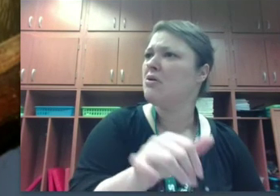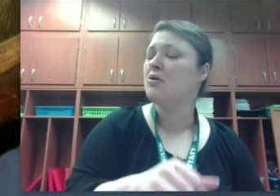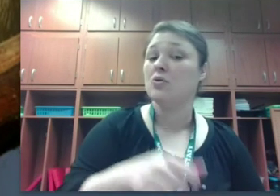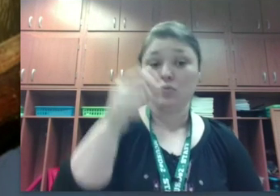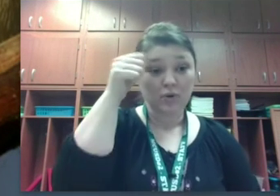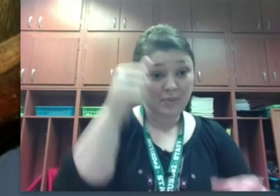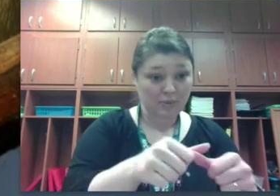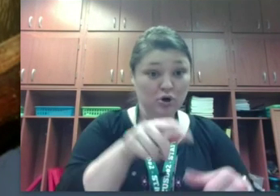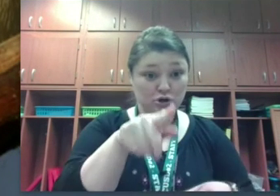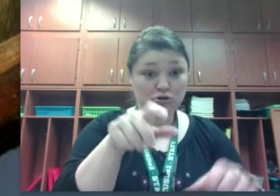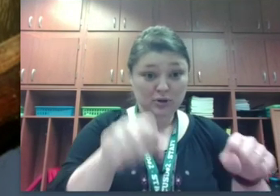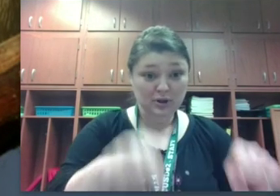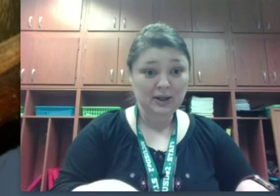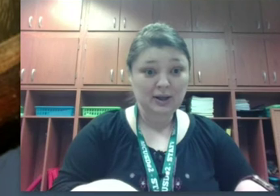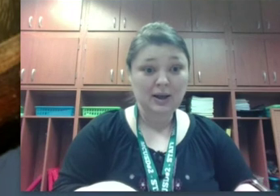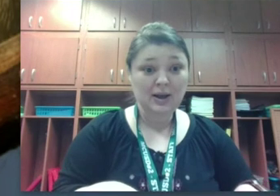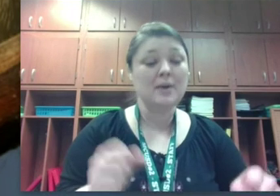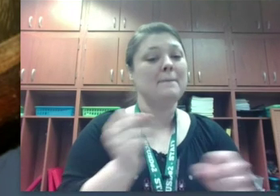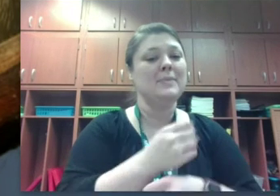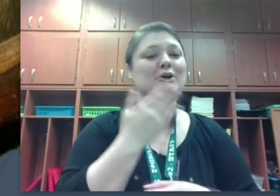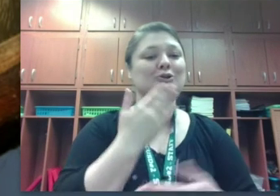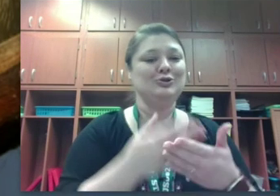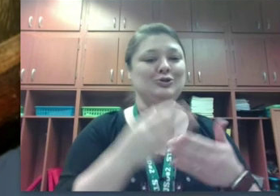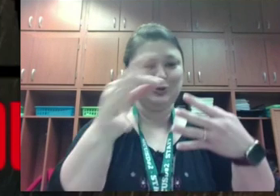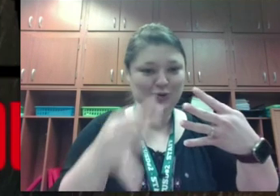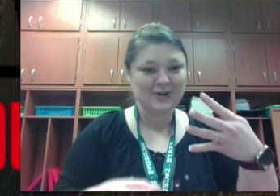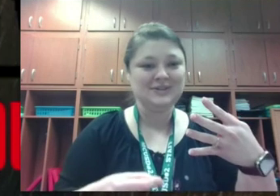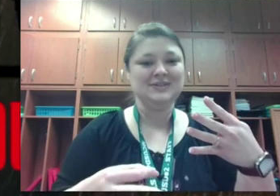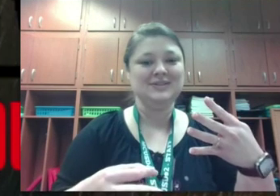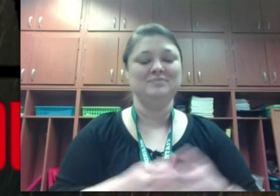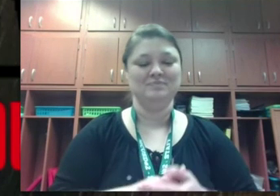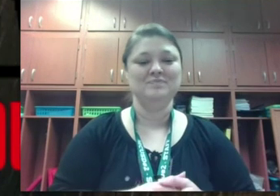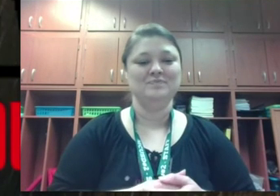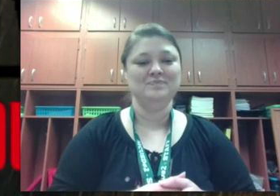good choices and make a difference.